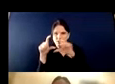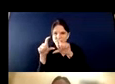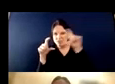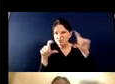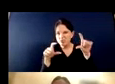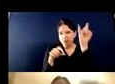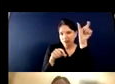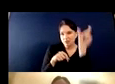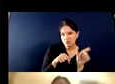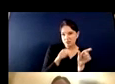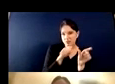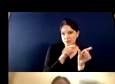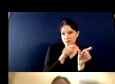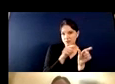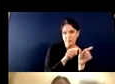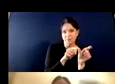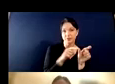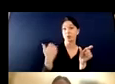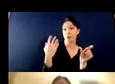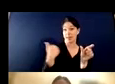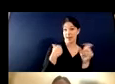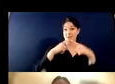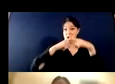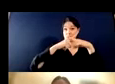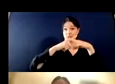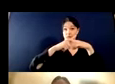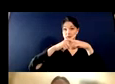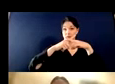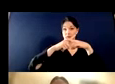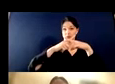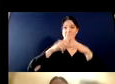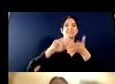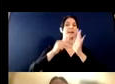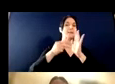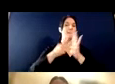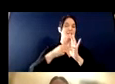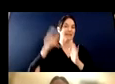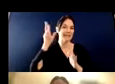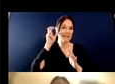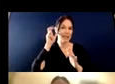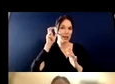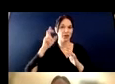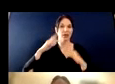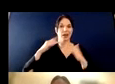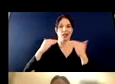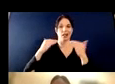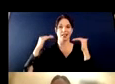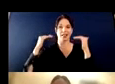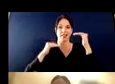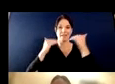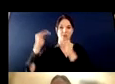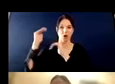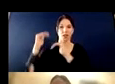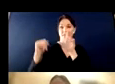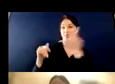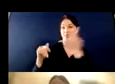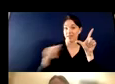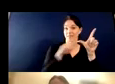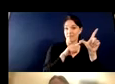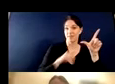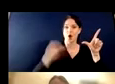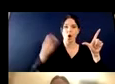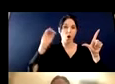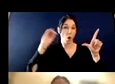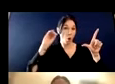audiogram. We have an X, which corresponds to the hearing level of the left ear, and an O, which represents the right